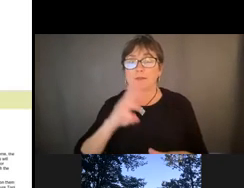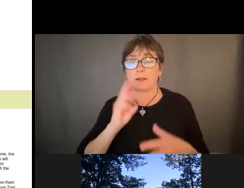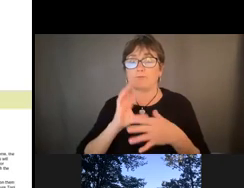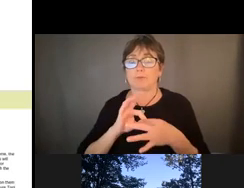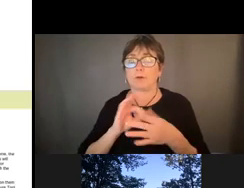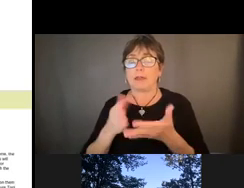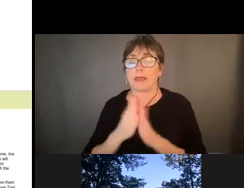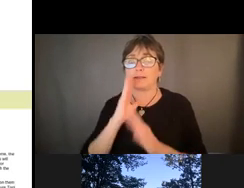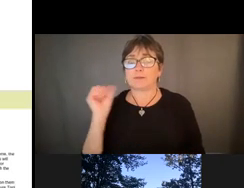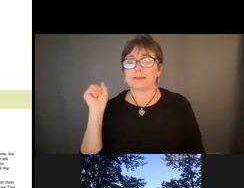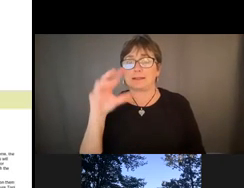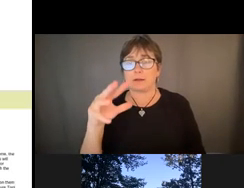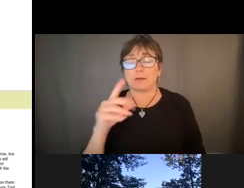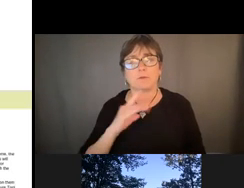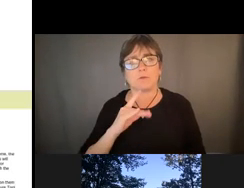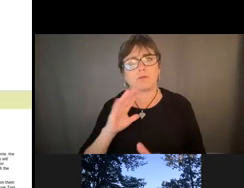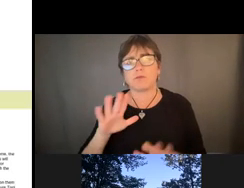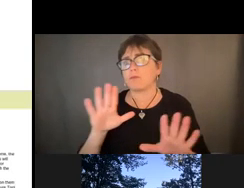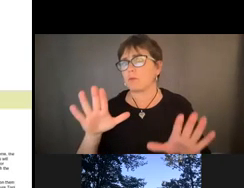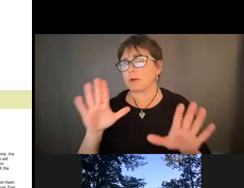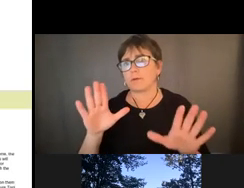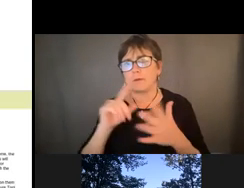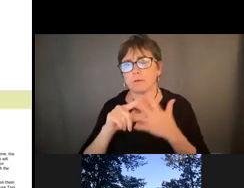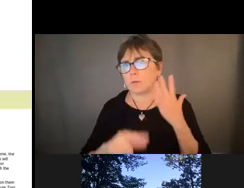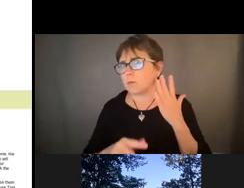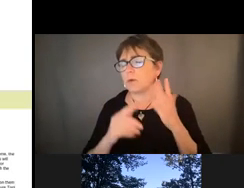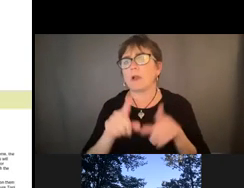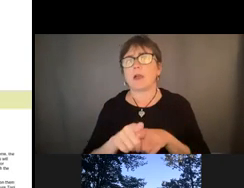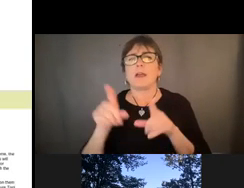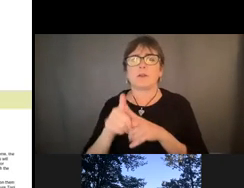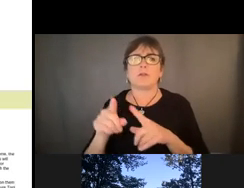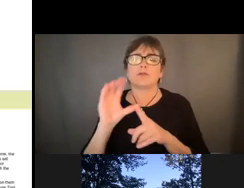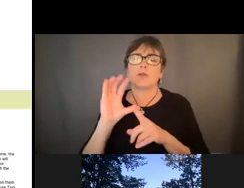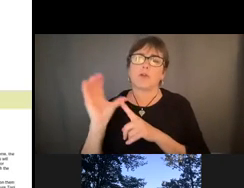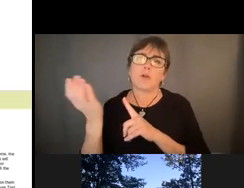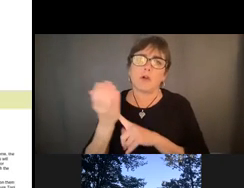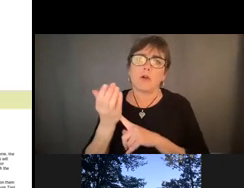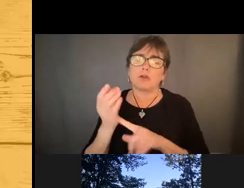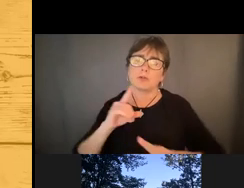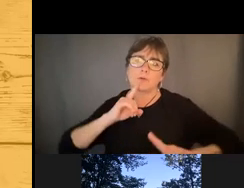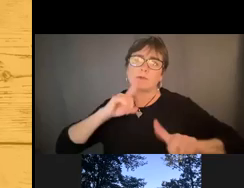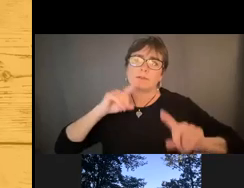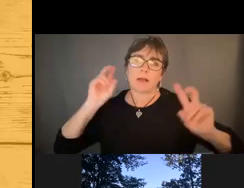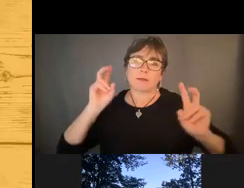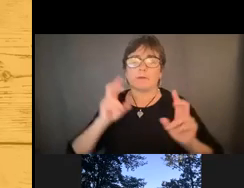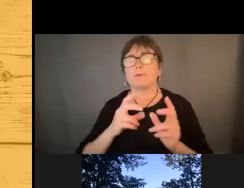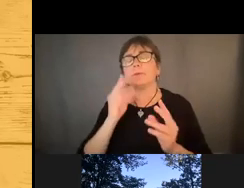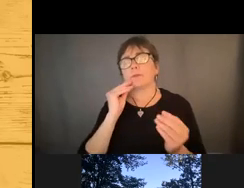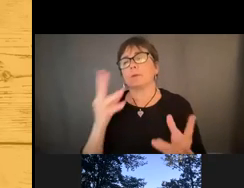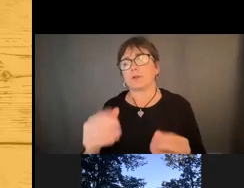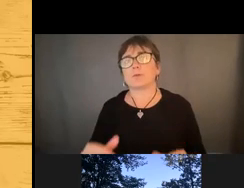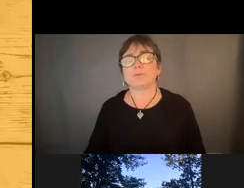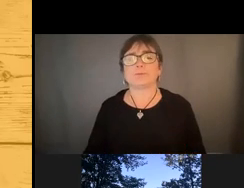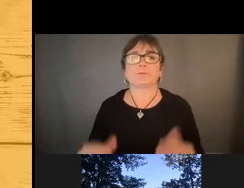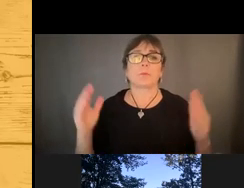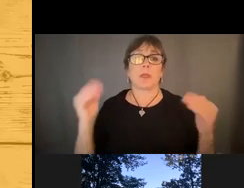information, and I think really great culturally responsive information that's really needed. And